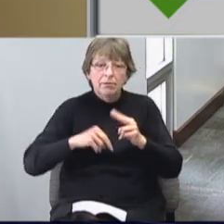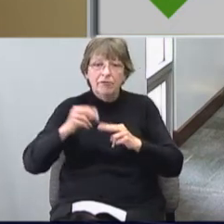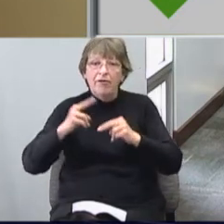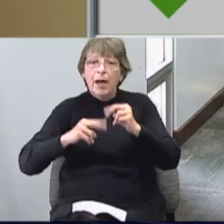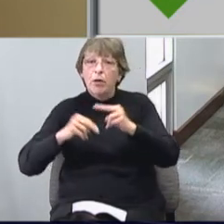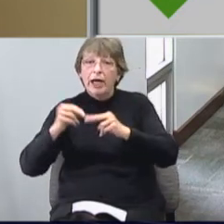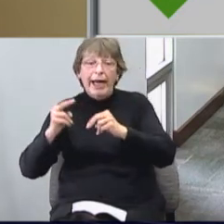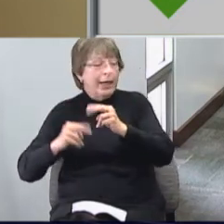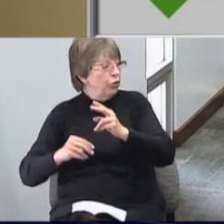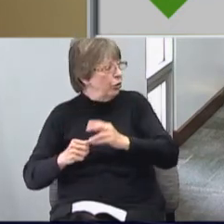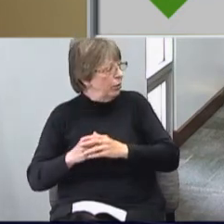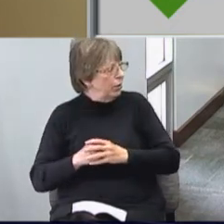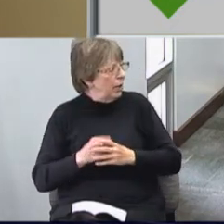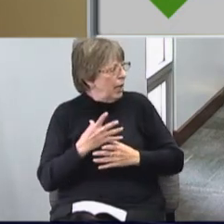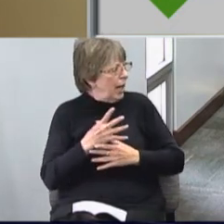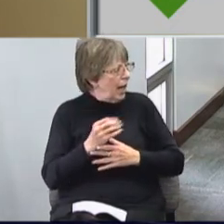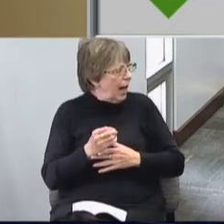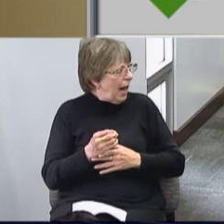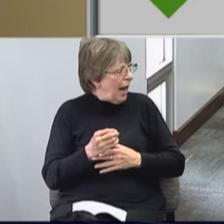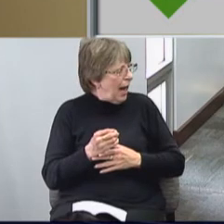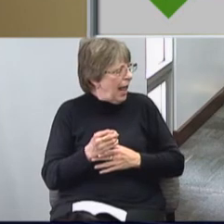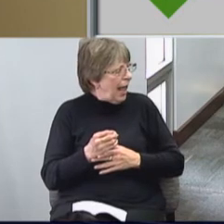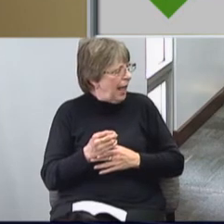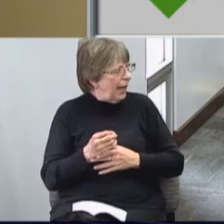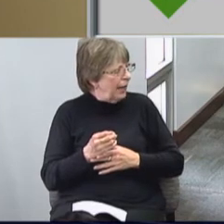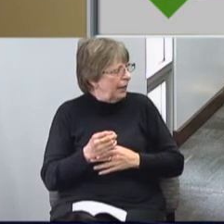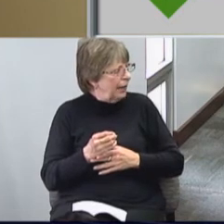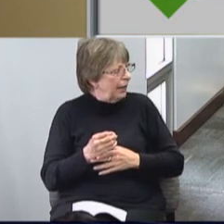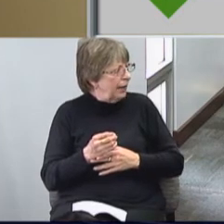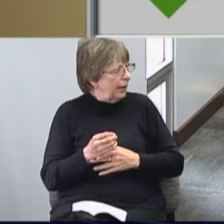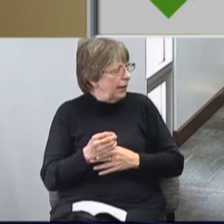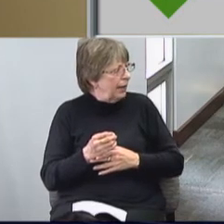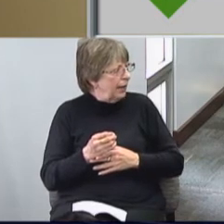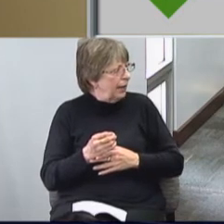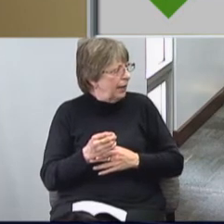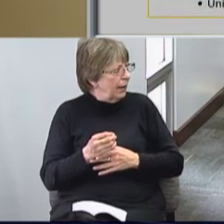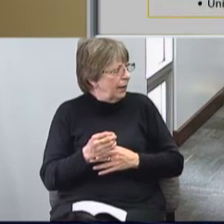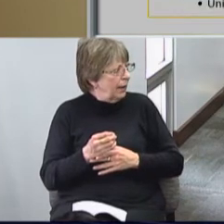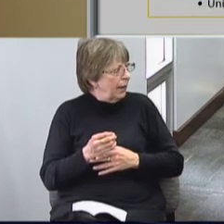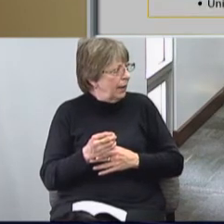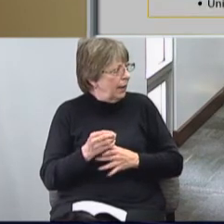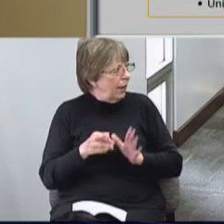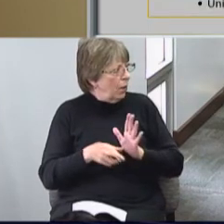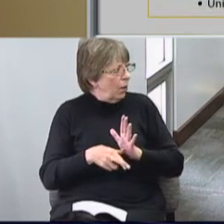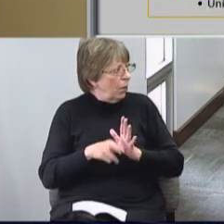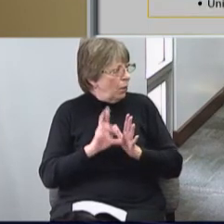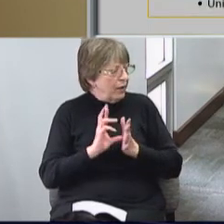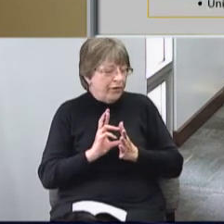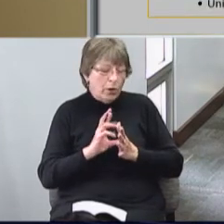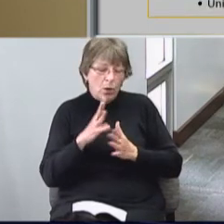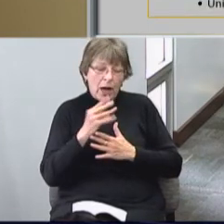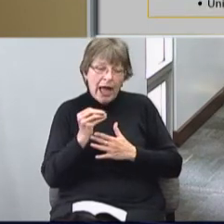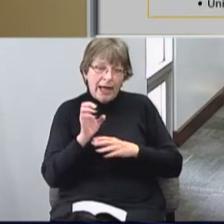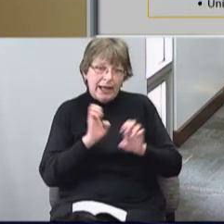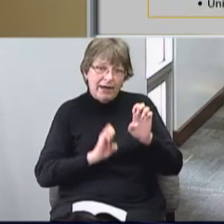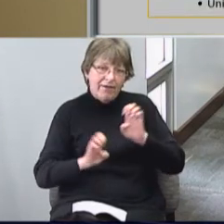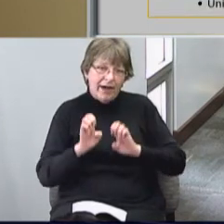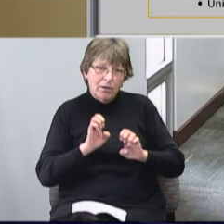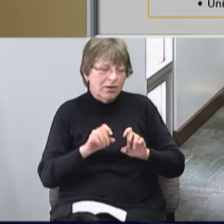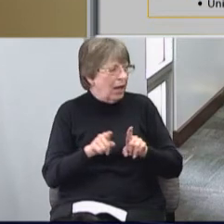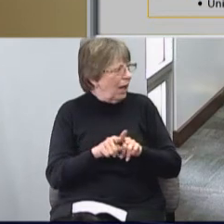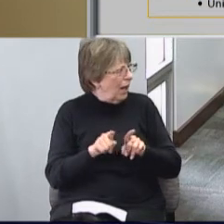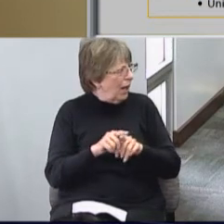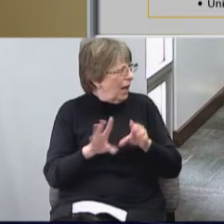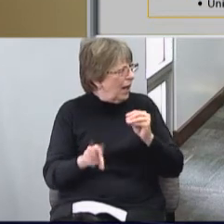and integration of that artwork into the project and review and evaluation. I also put